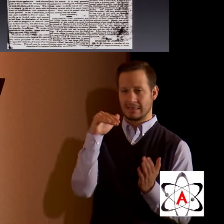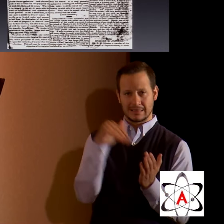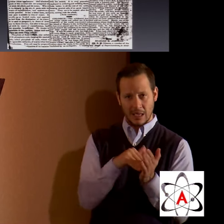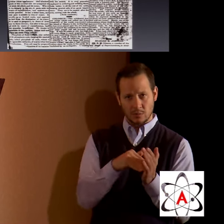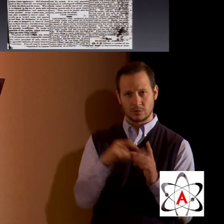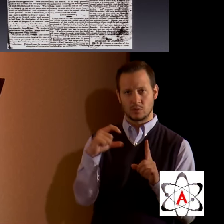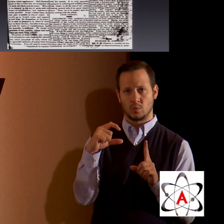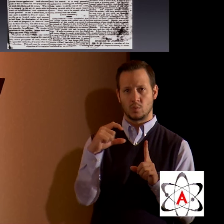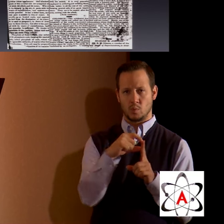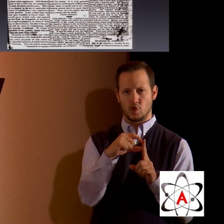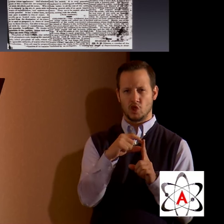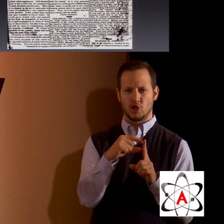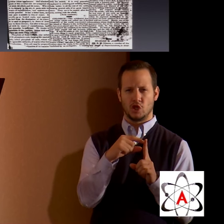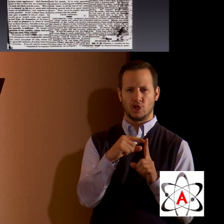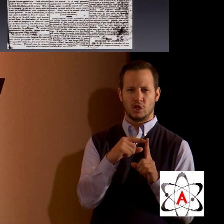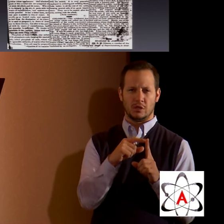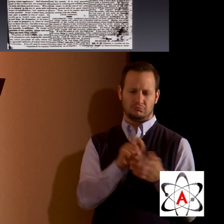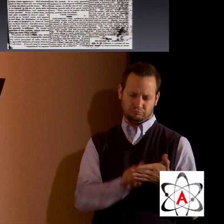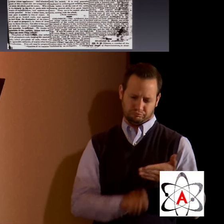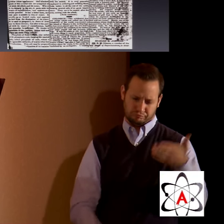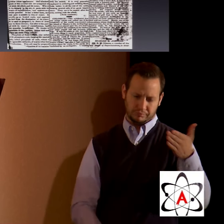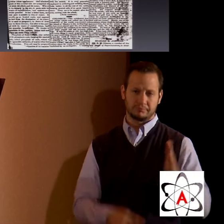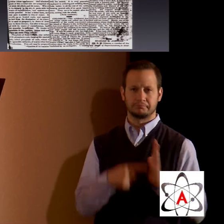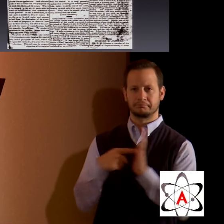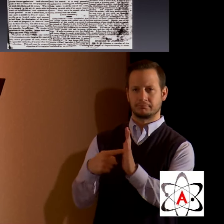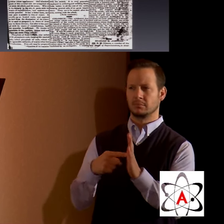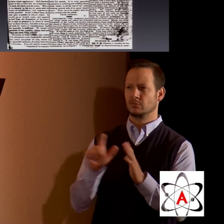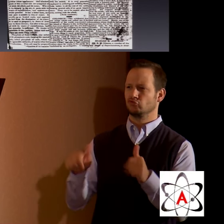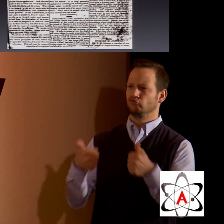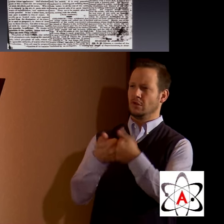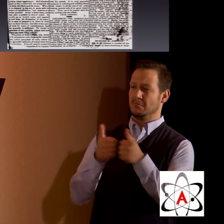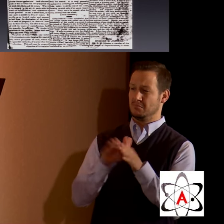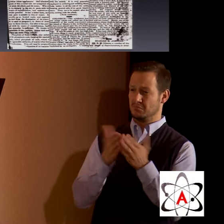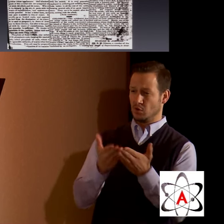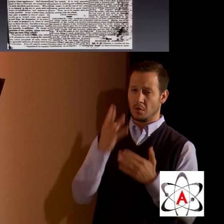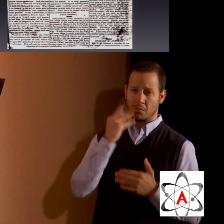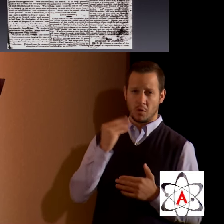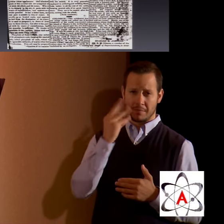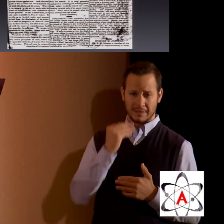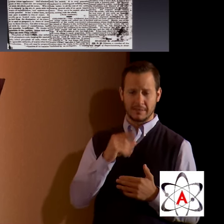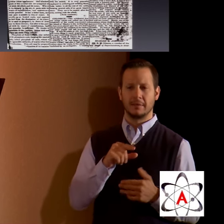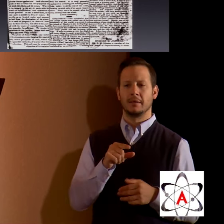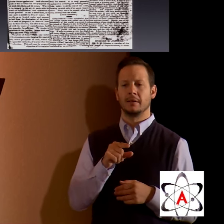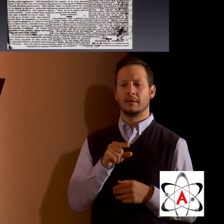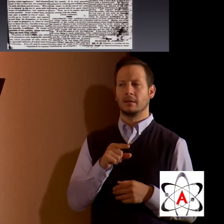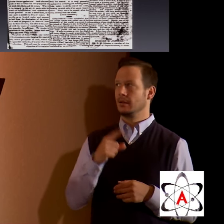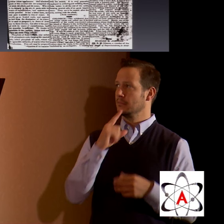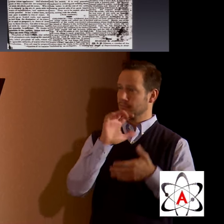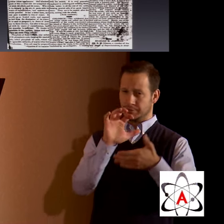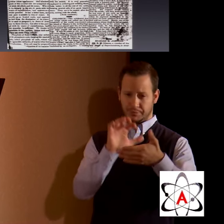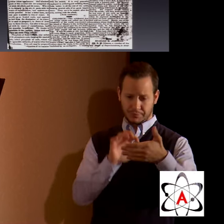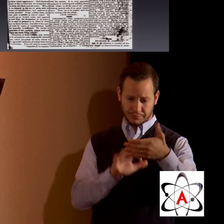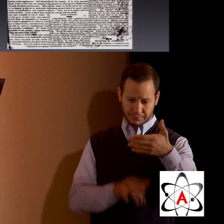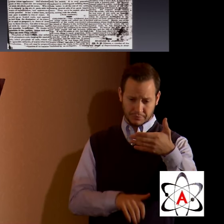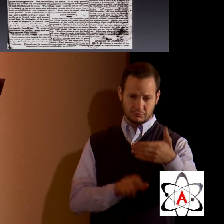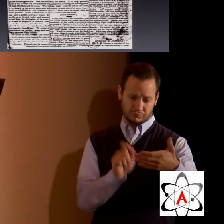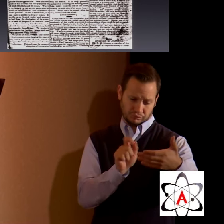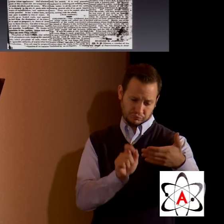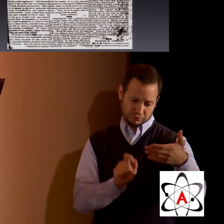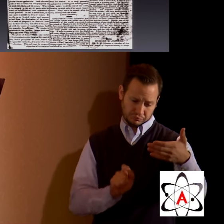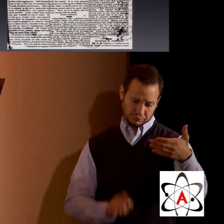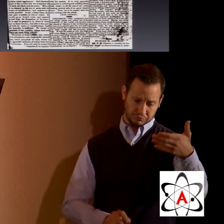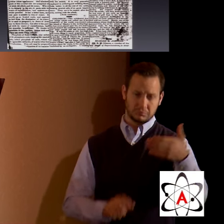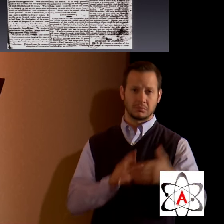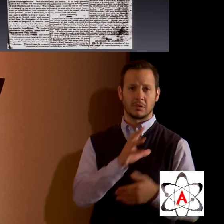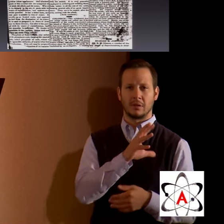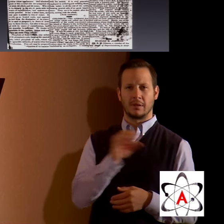16,000-word exposé, challenging Book of Mormon claims at length, quoting long passages without permission, and